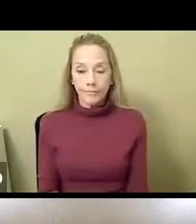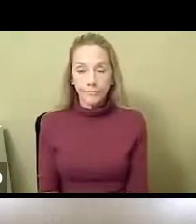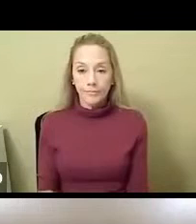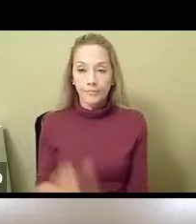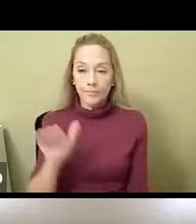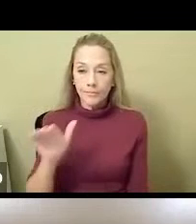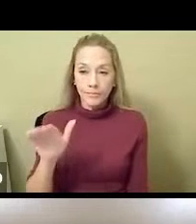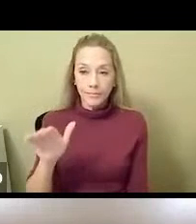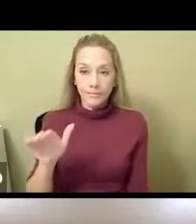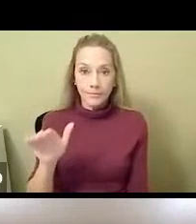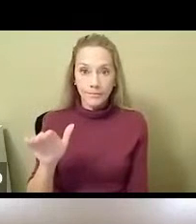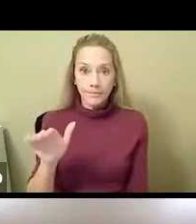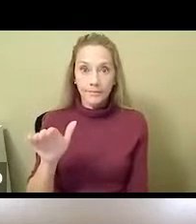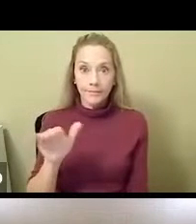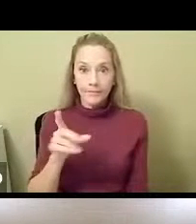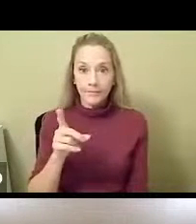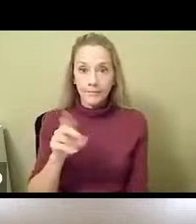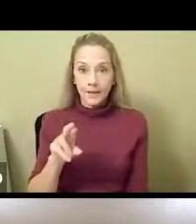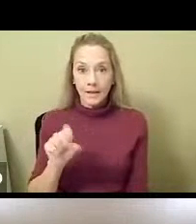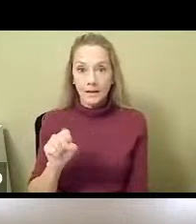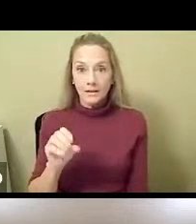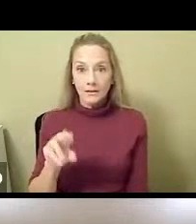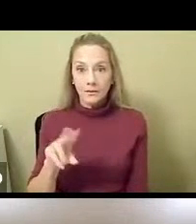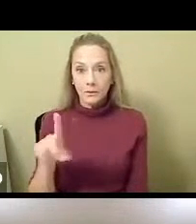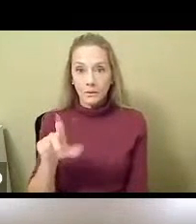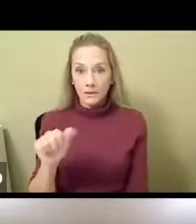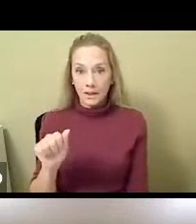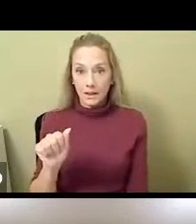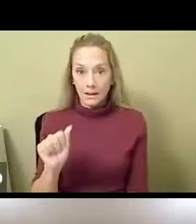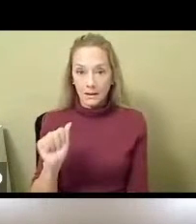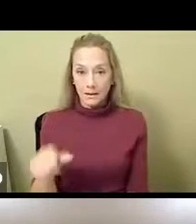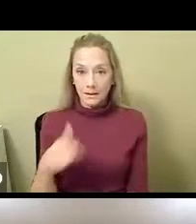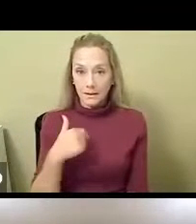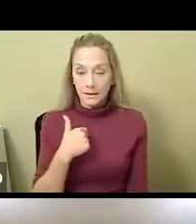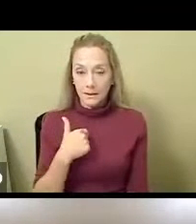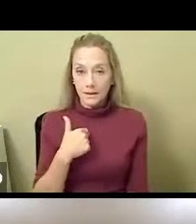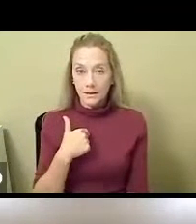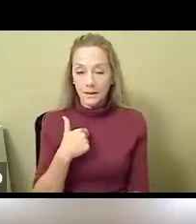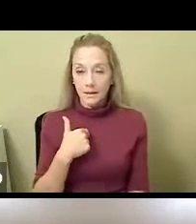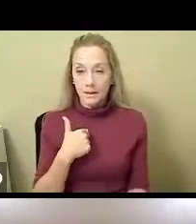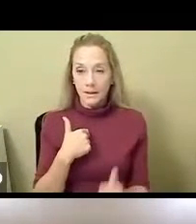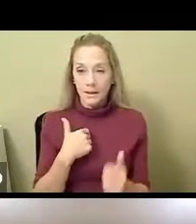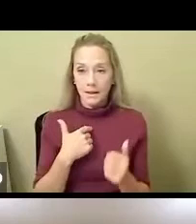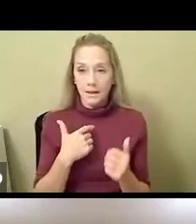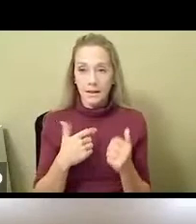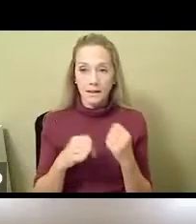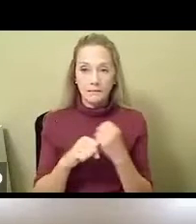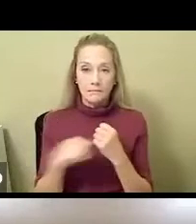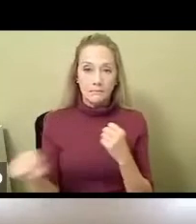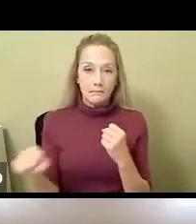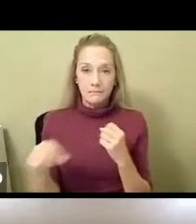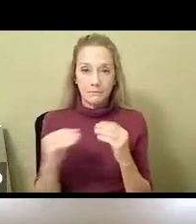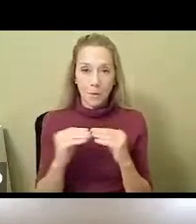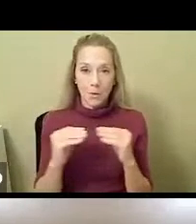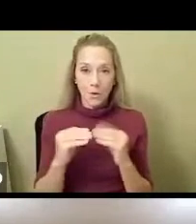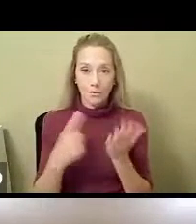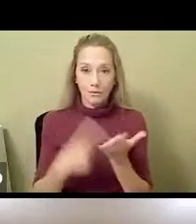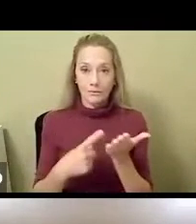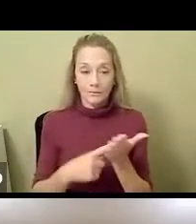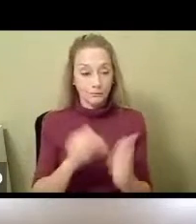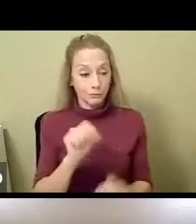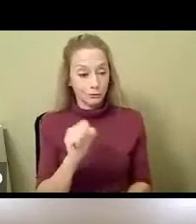So, Dr. Sousa, can I kind of broaden that discussion just a bit? Sure.